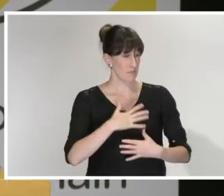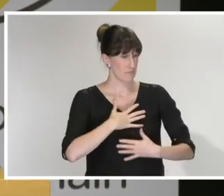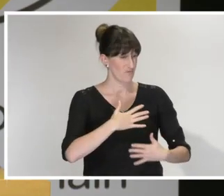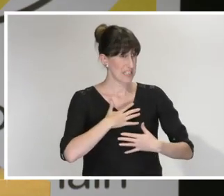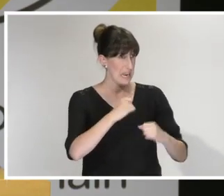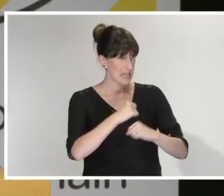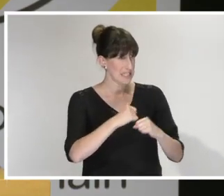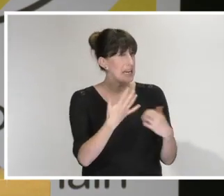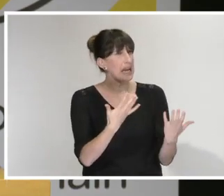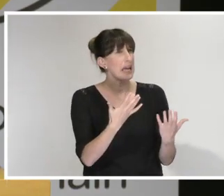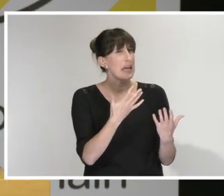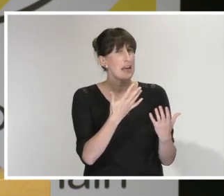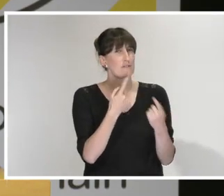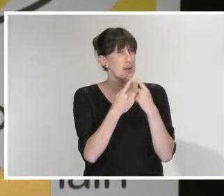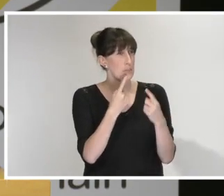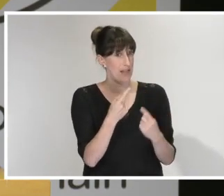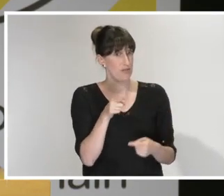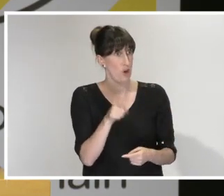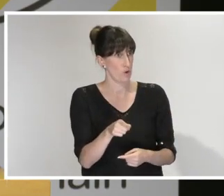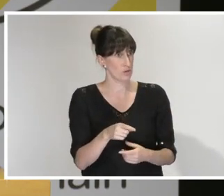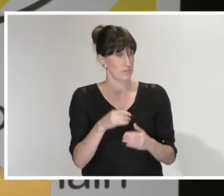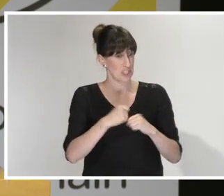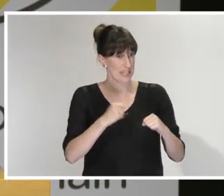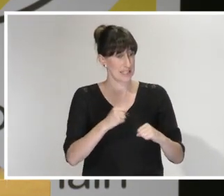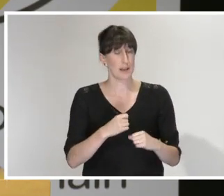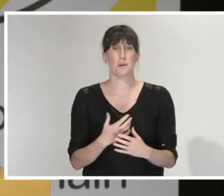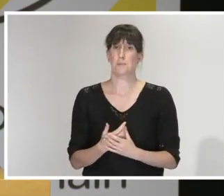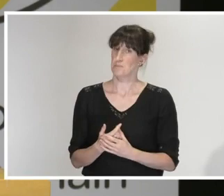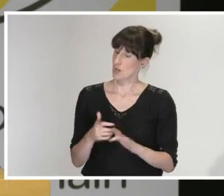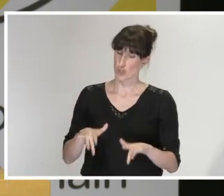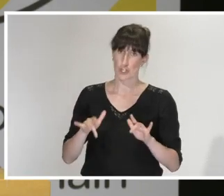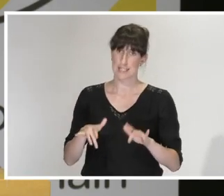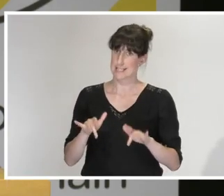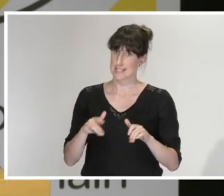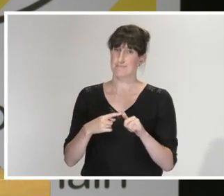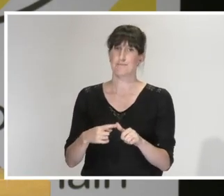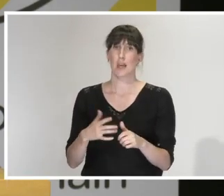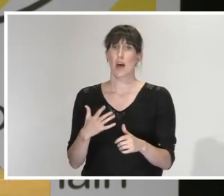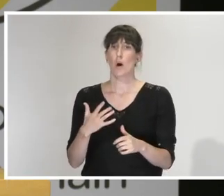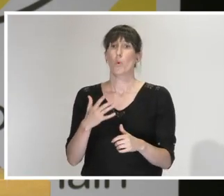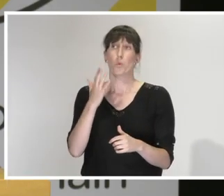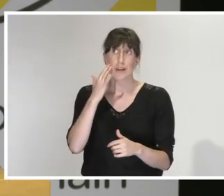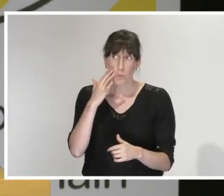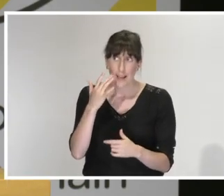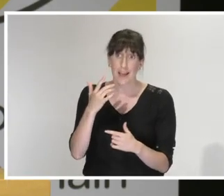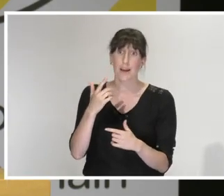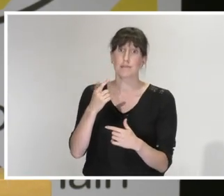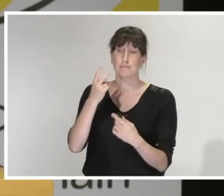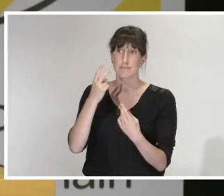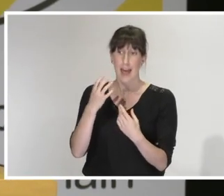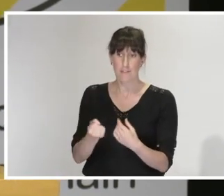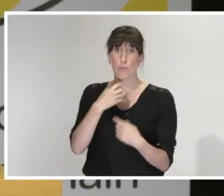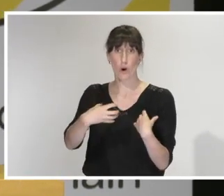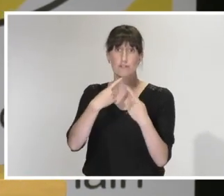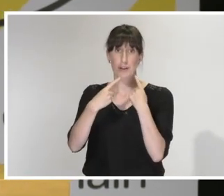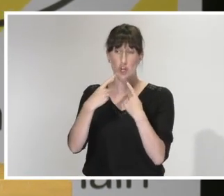as soon as we have confirmation of the dates that any additional ventilators will arrive, then we'll let you know. Okay, I'll just take a